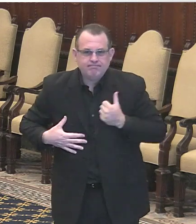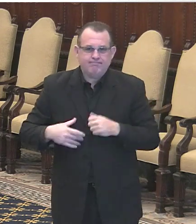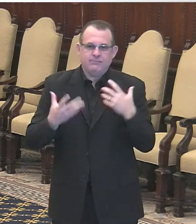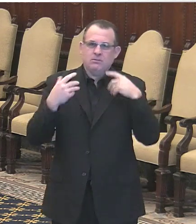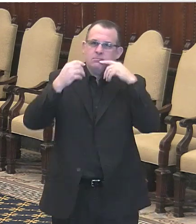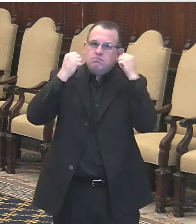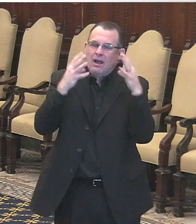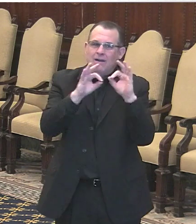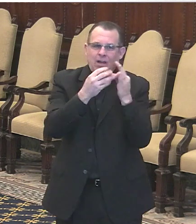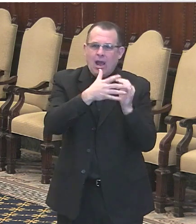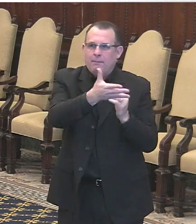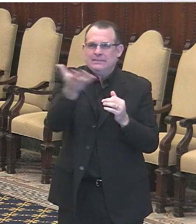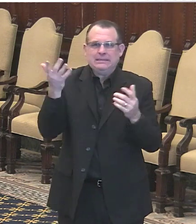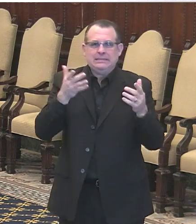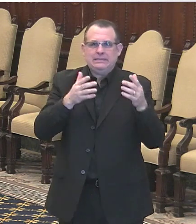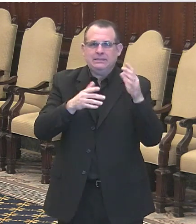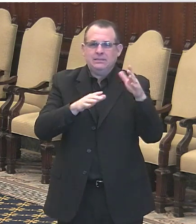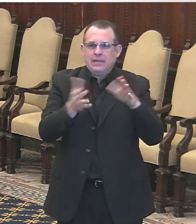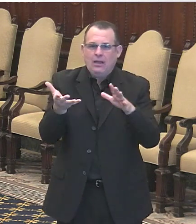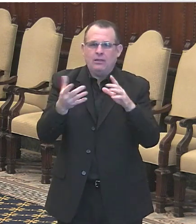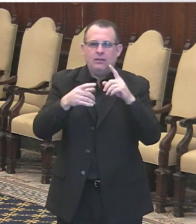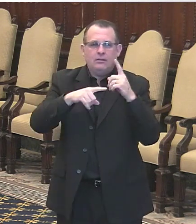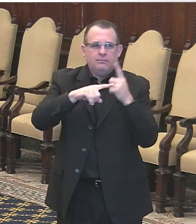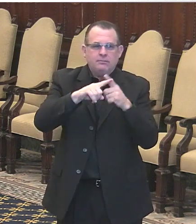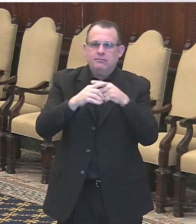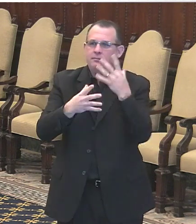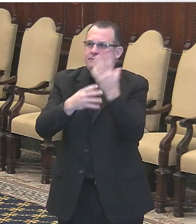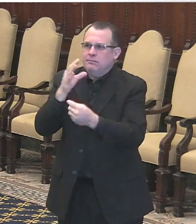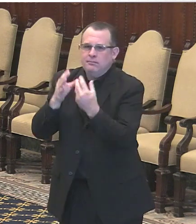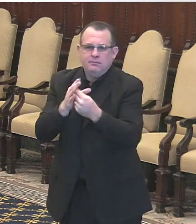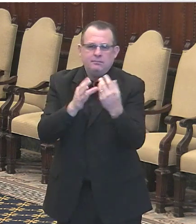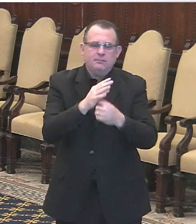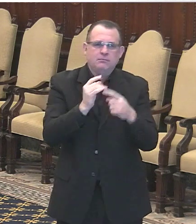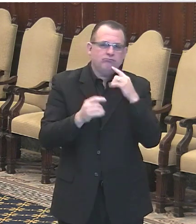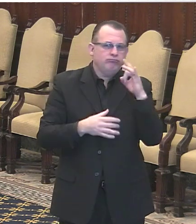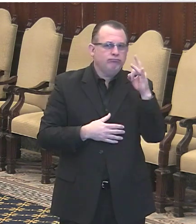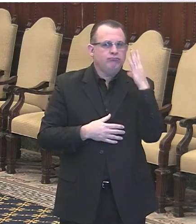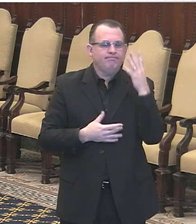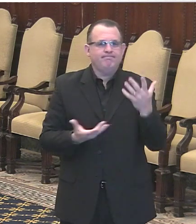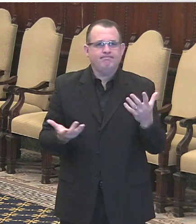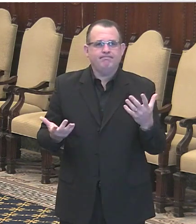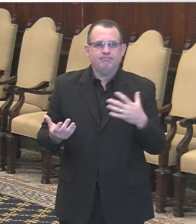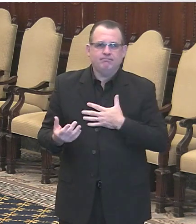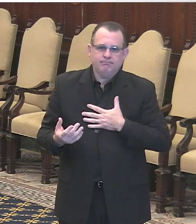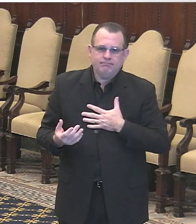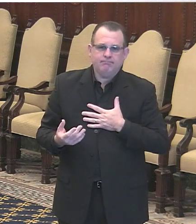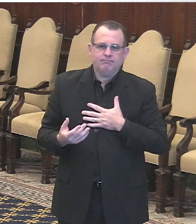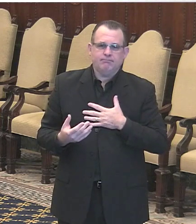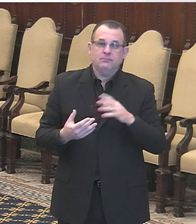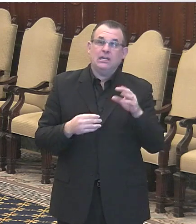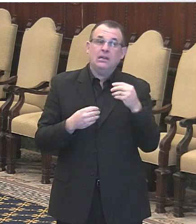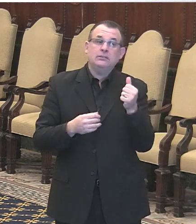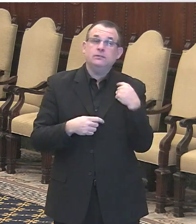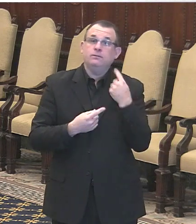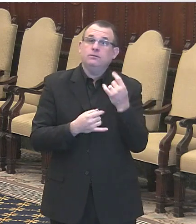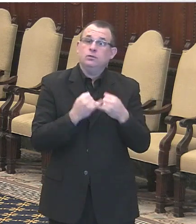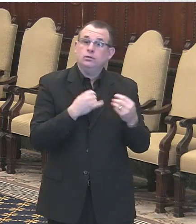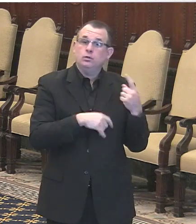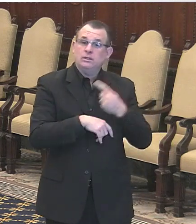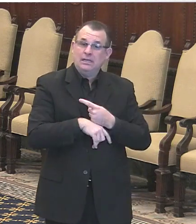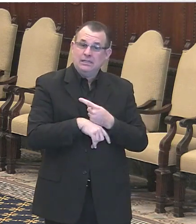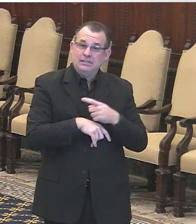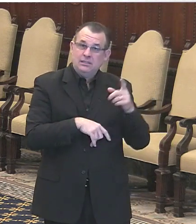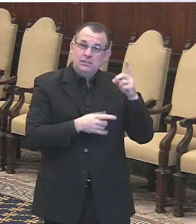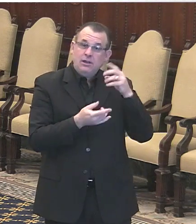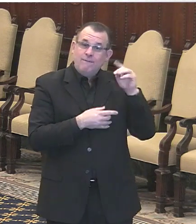and friends of those who lost their lives to this terrible virus. In the last several days, Dr. Farley has characterized the city as being